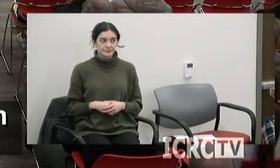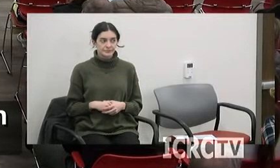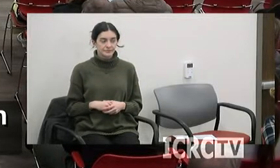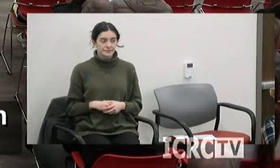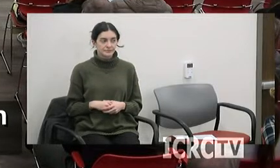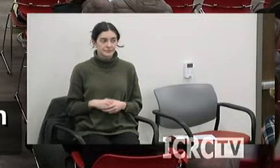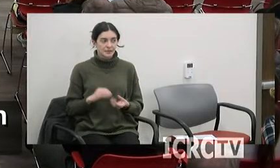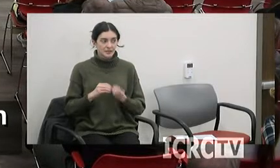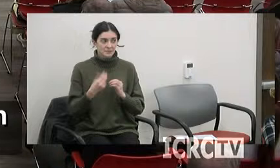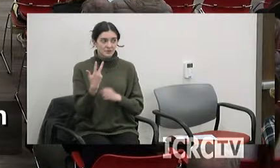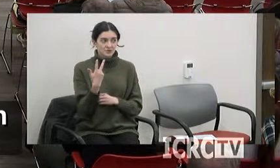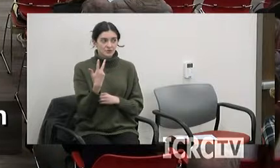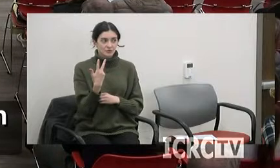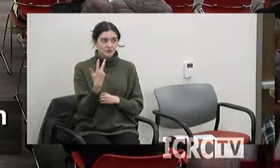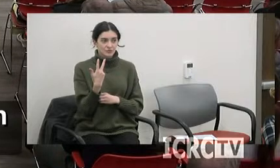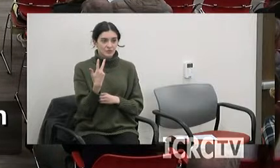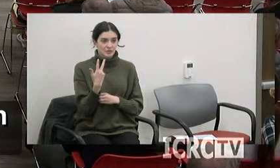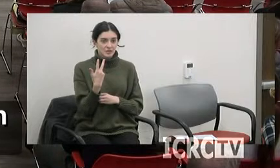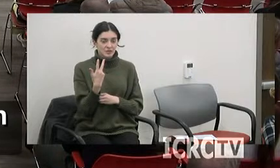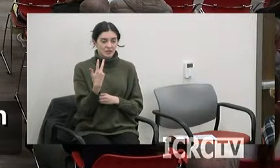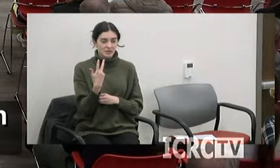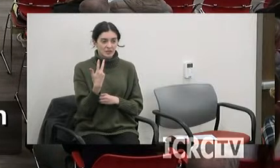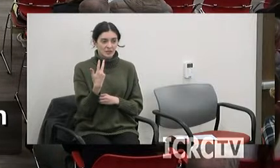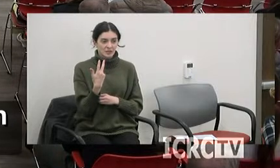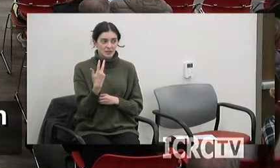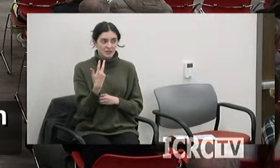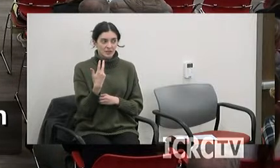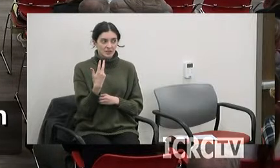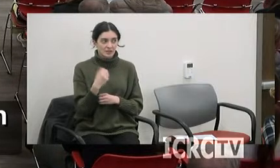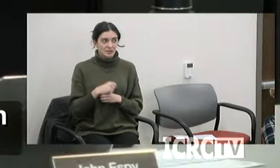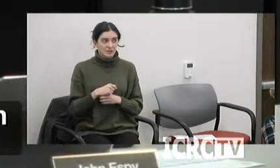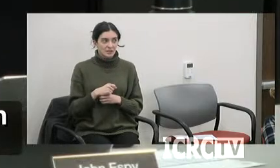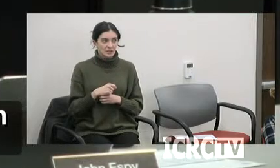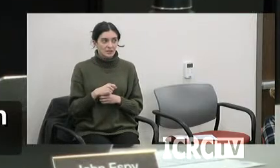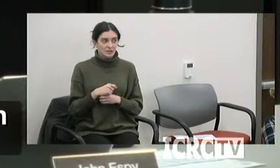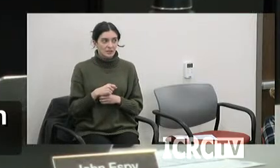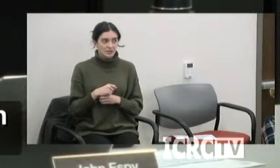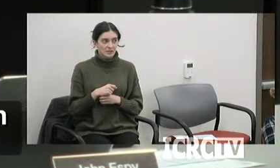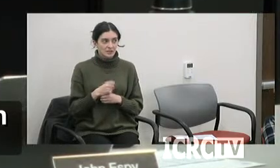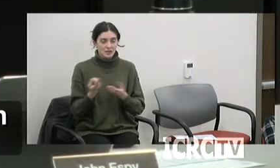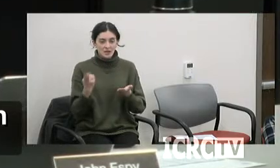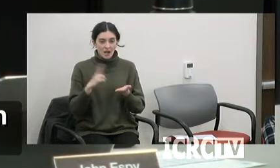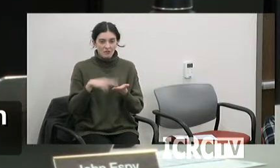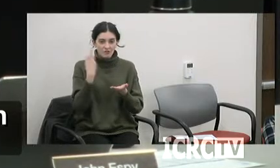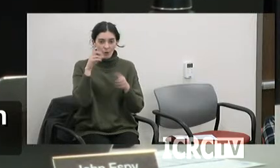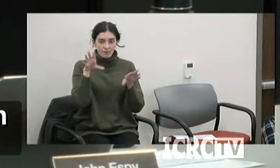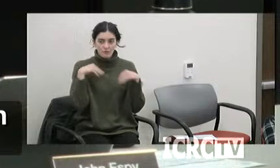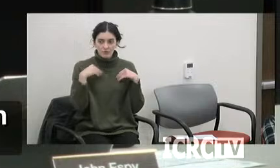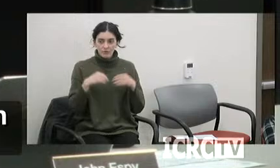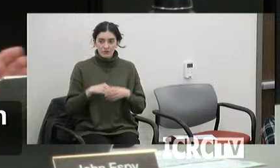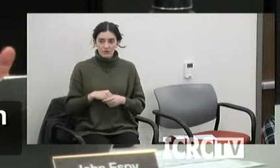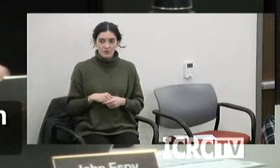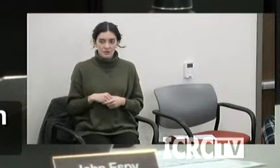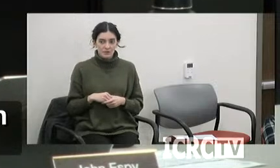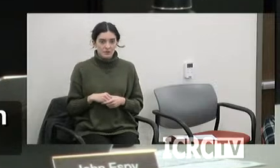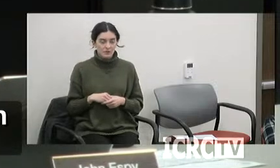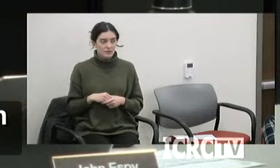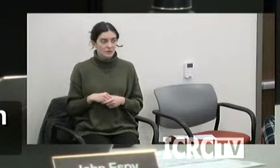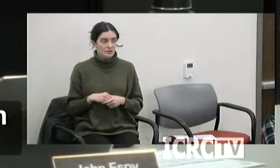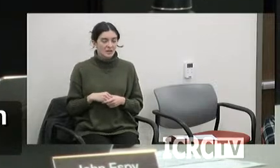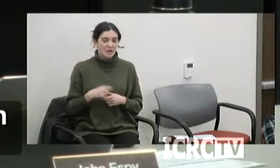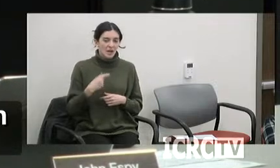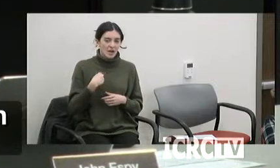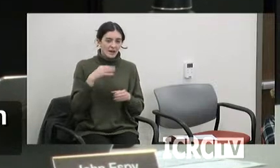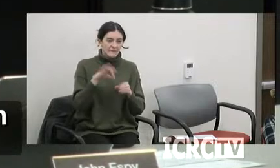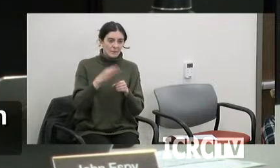Item 3 are contracts for approval, so these will be, as you had previously voted on, will